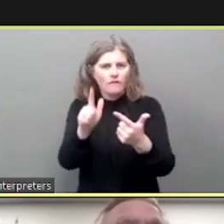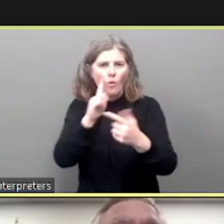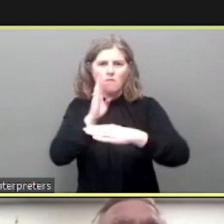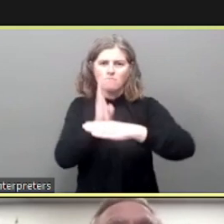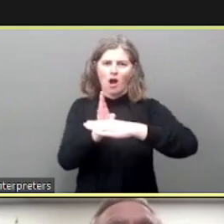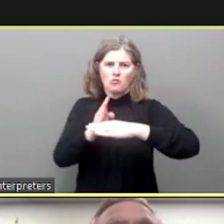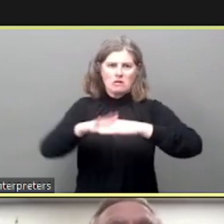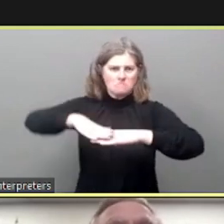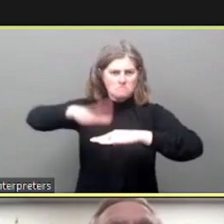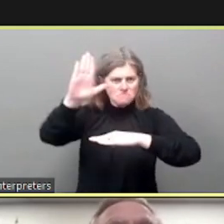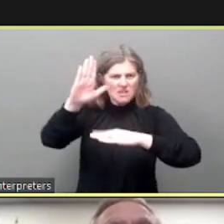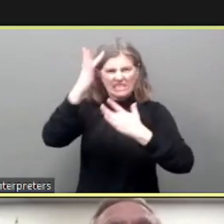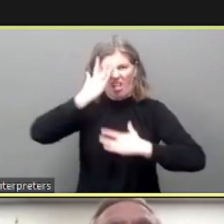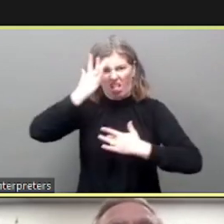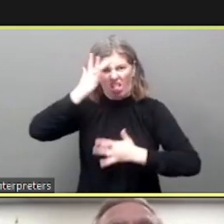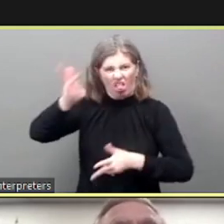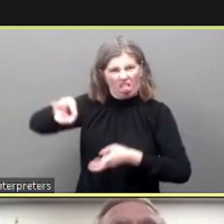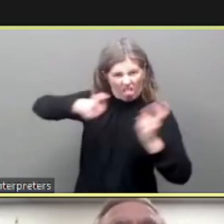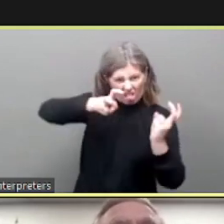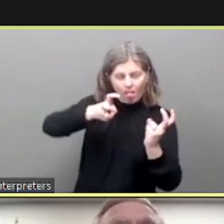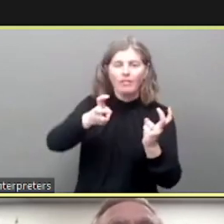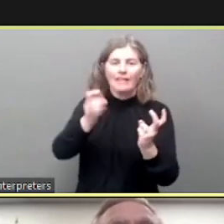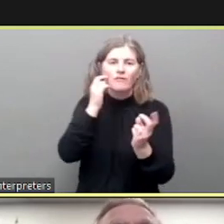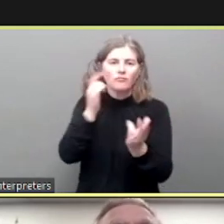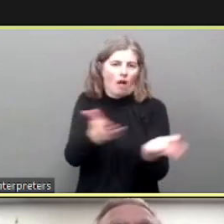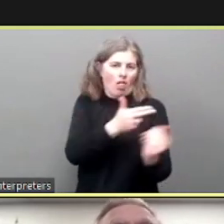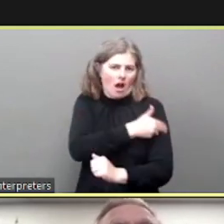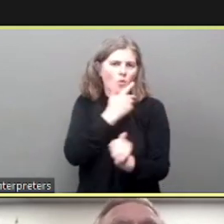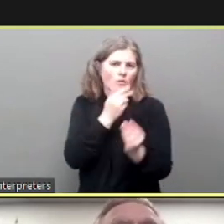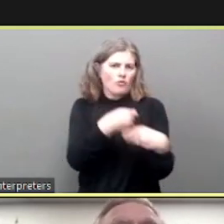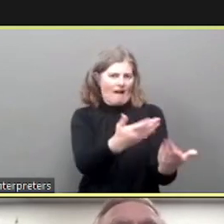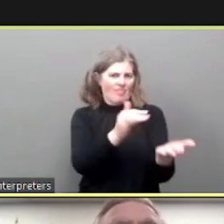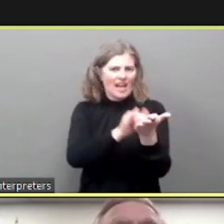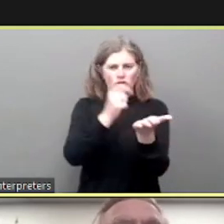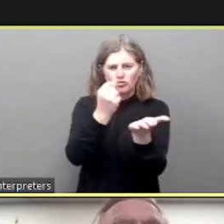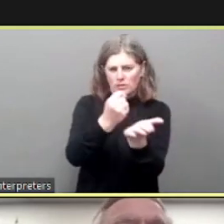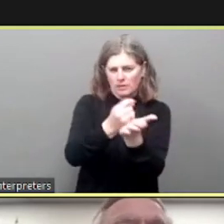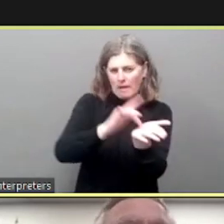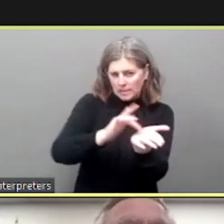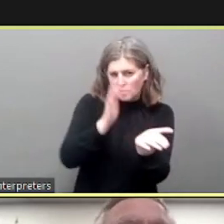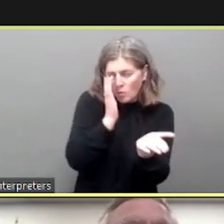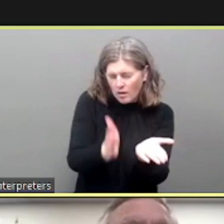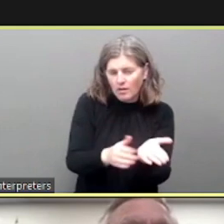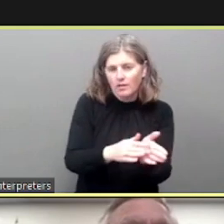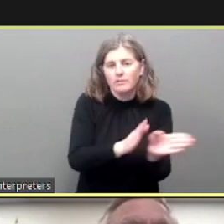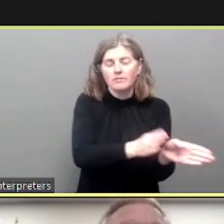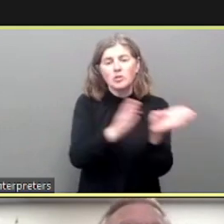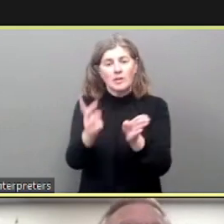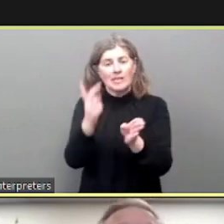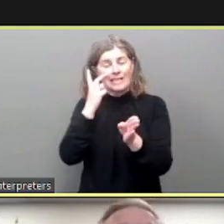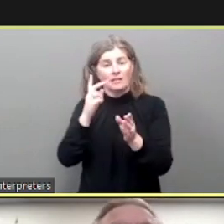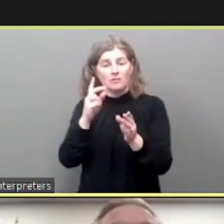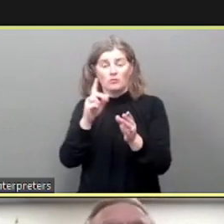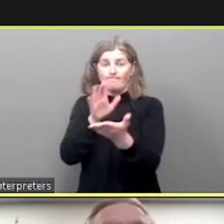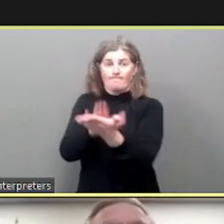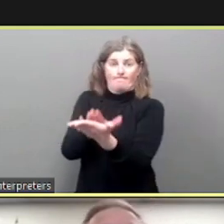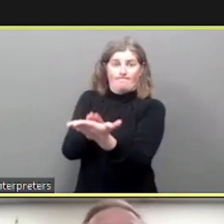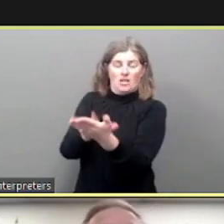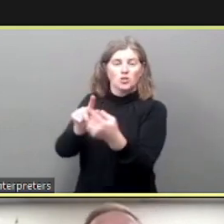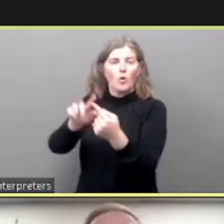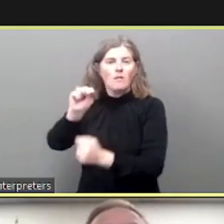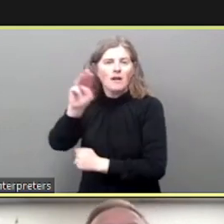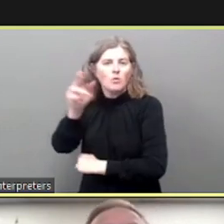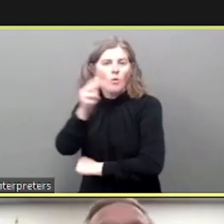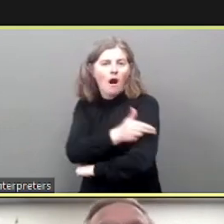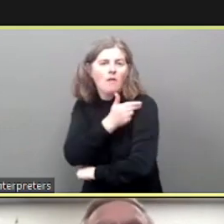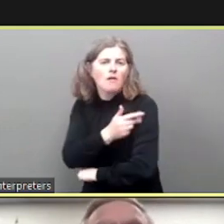ill COVID infected individuals. And you can see I want a real strong shout out to our New Mexico hospitals